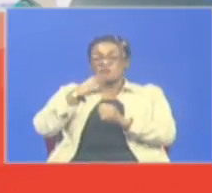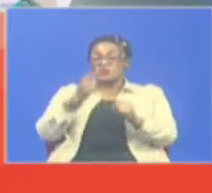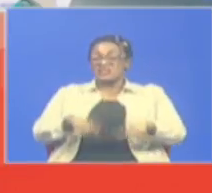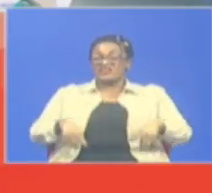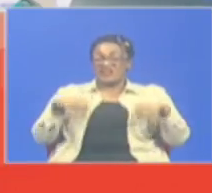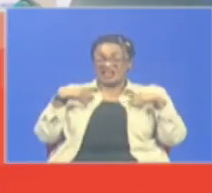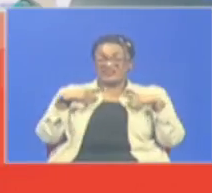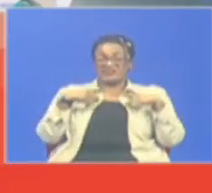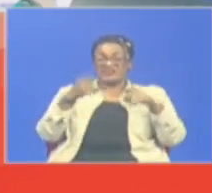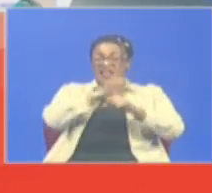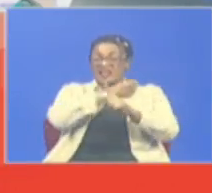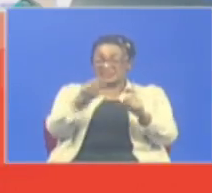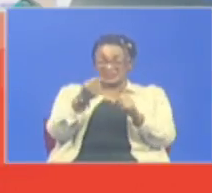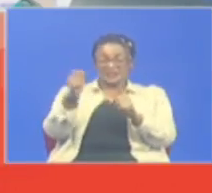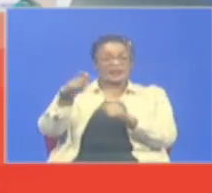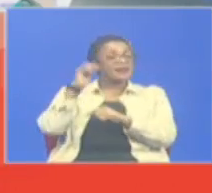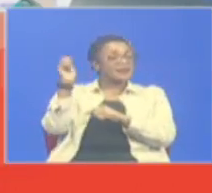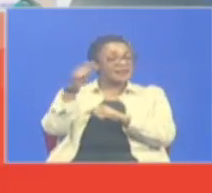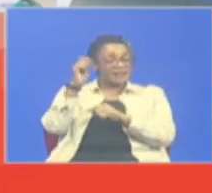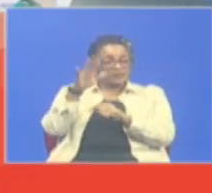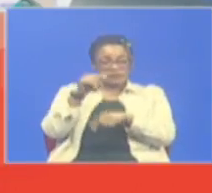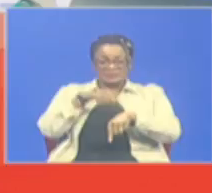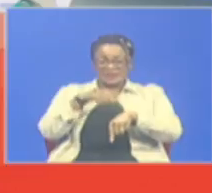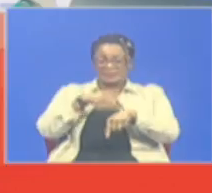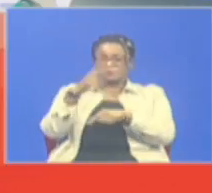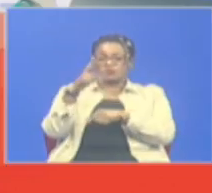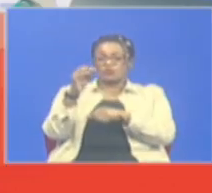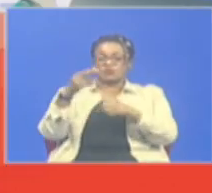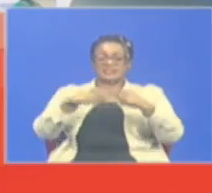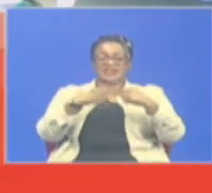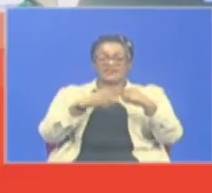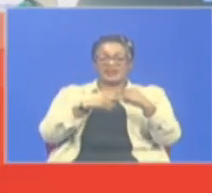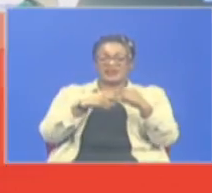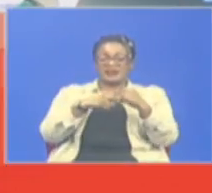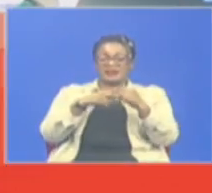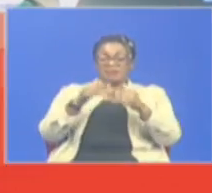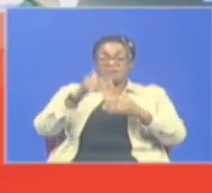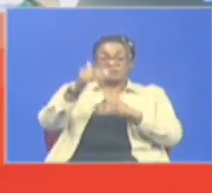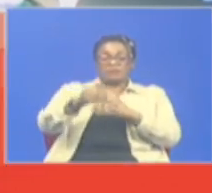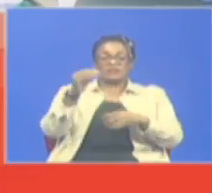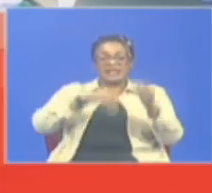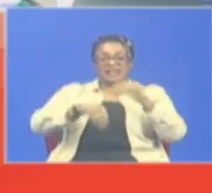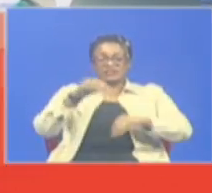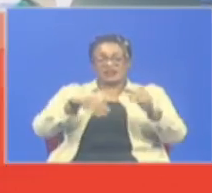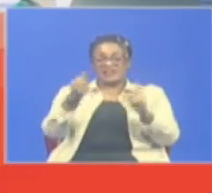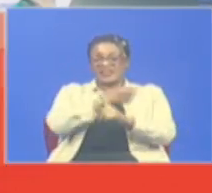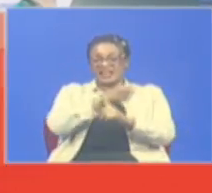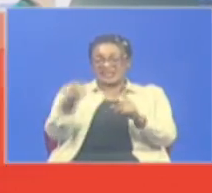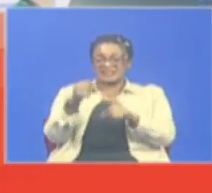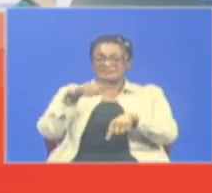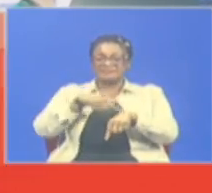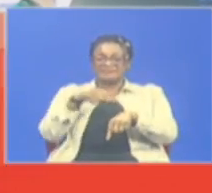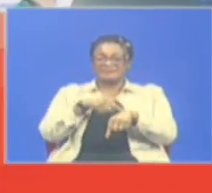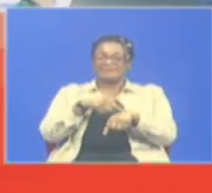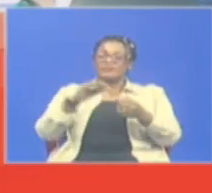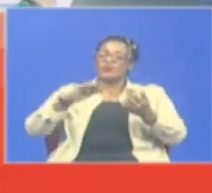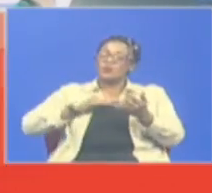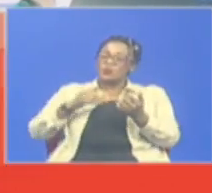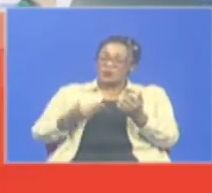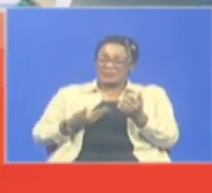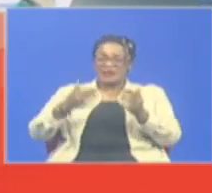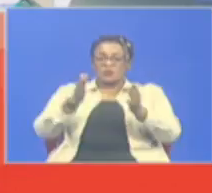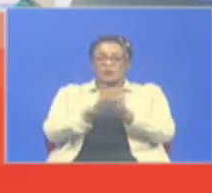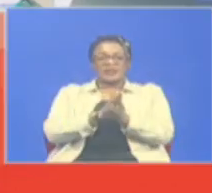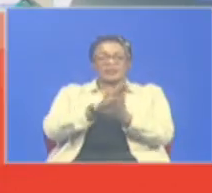Kenya, especially since the 2007 post-election violence that we went through, that harrowing torture as a country. But women, you know, bore the